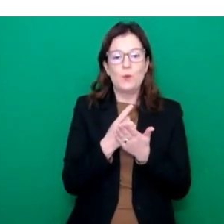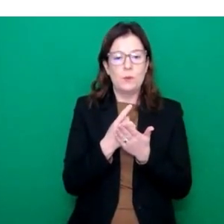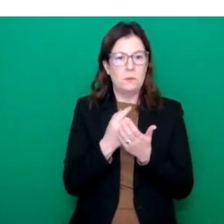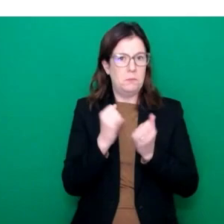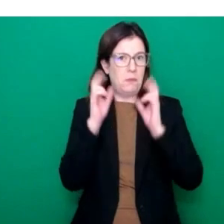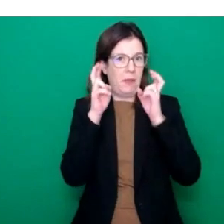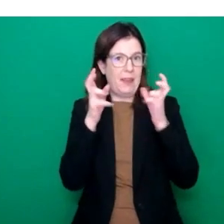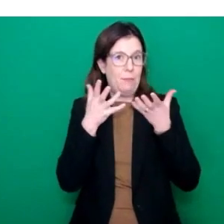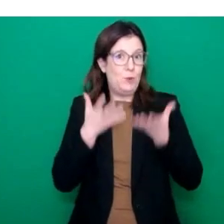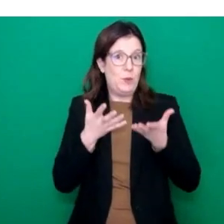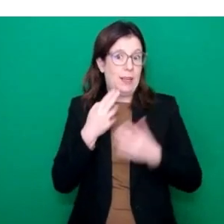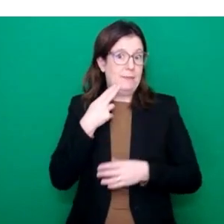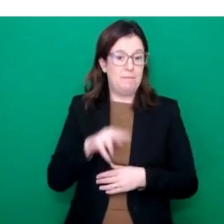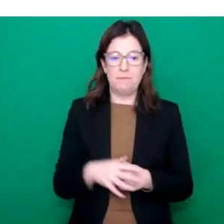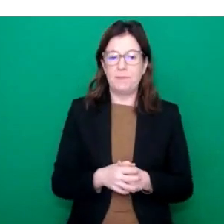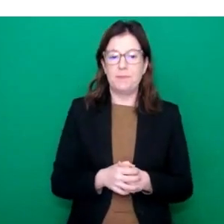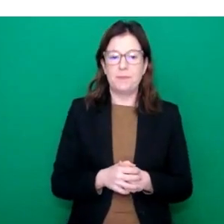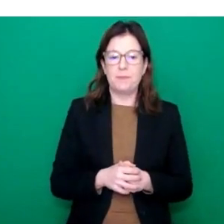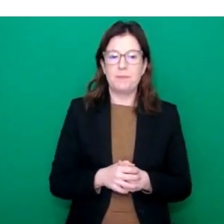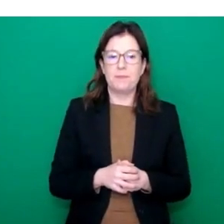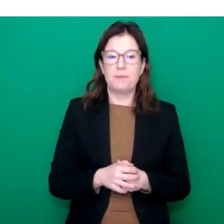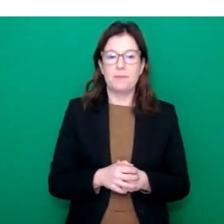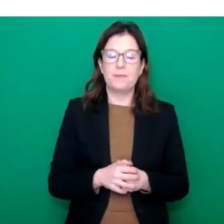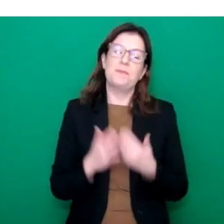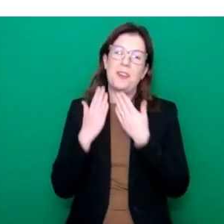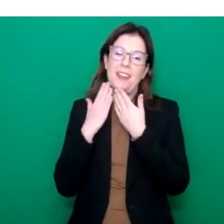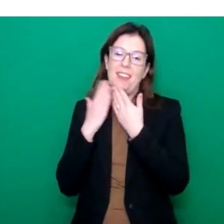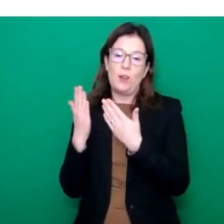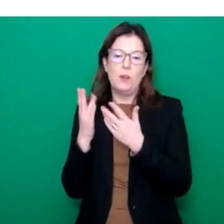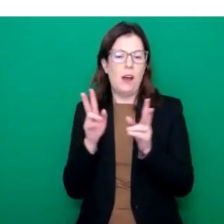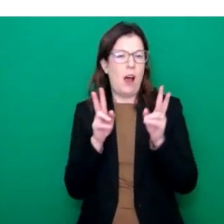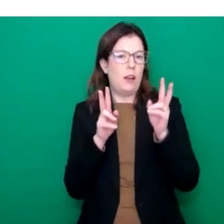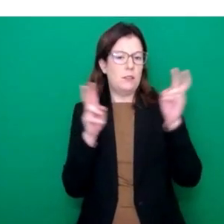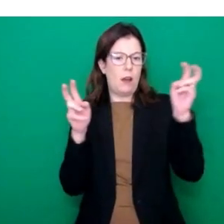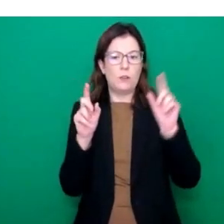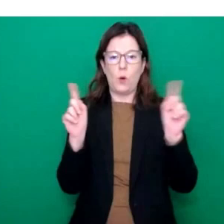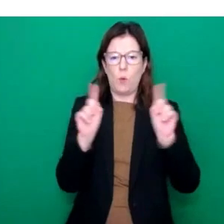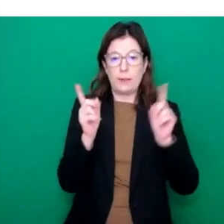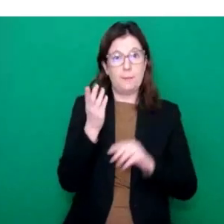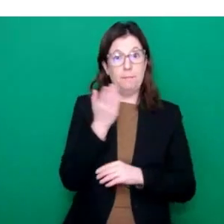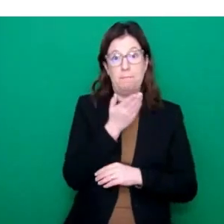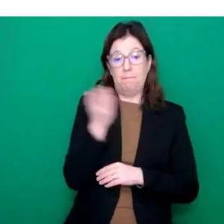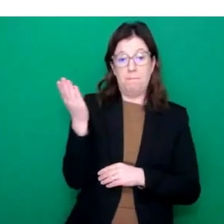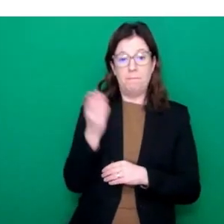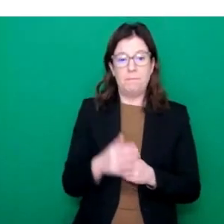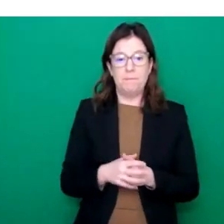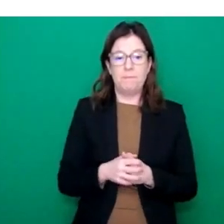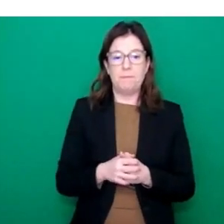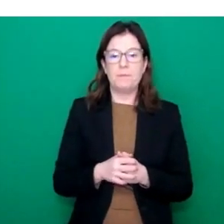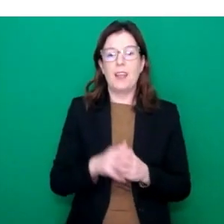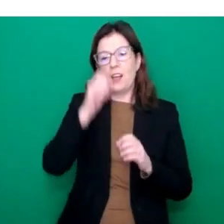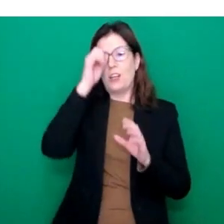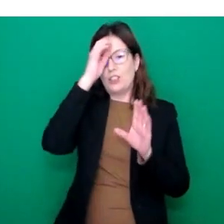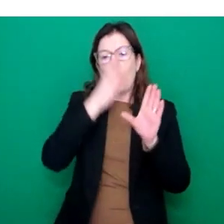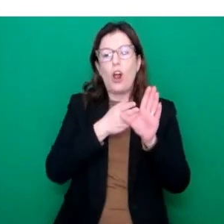today. Thanks, Margo. So the title of the session today, as you'll be able to see on the screen, is When the Psychological